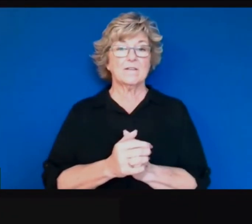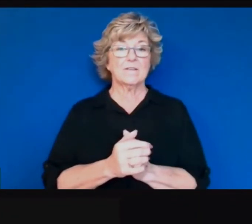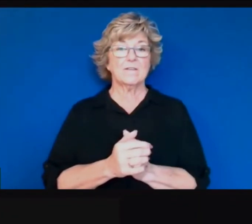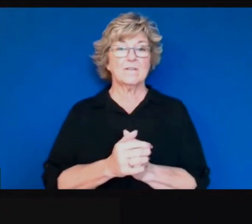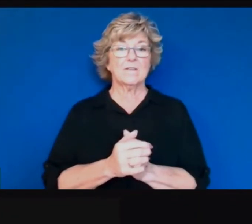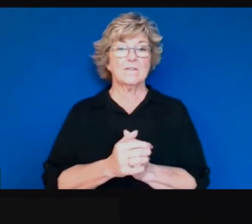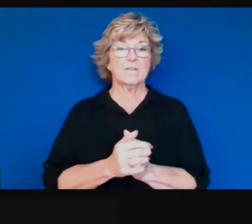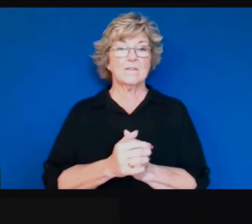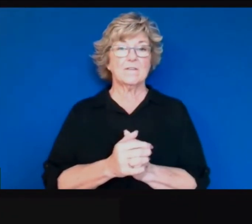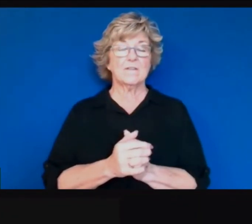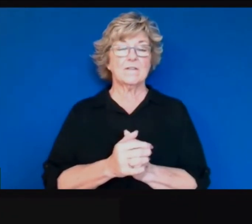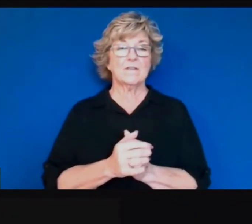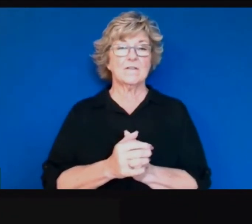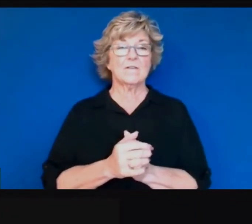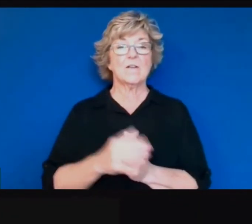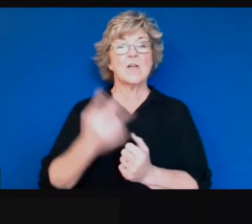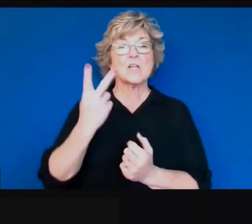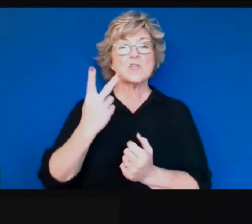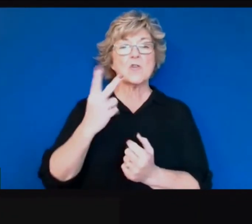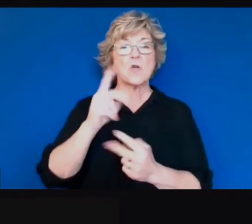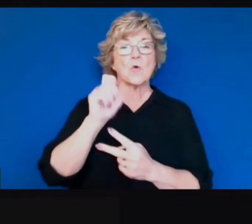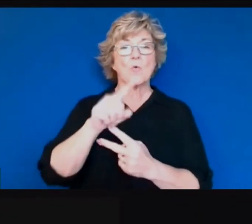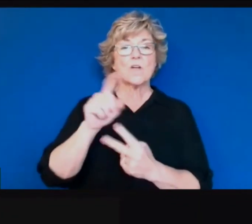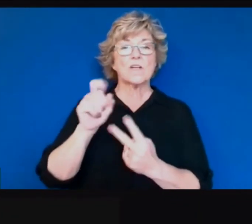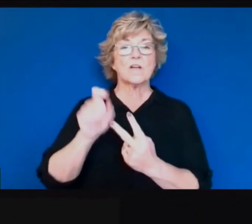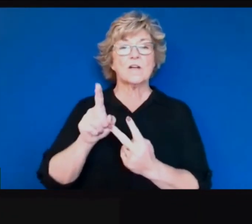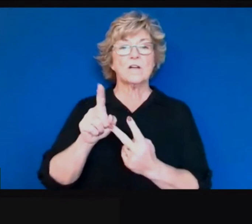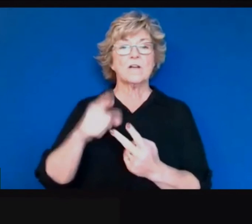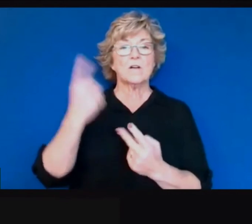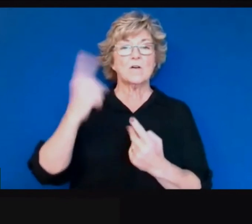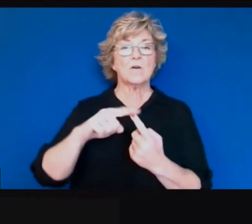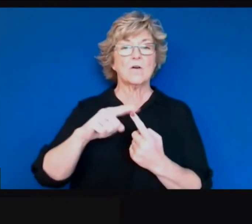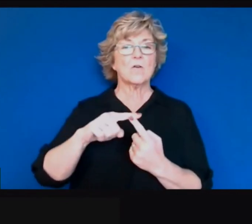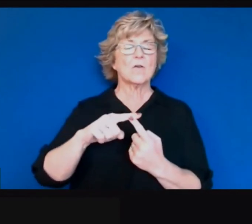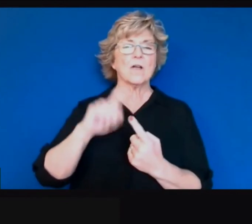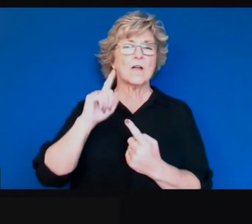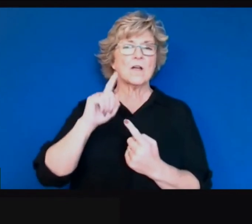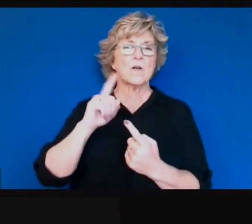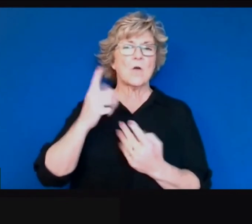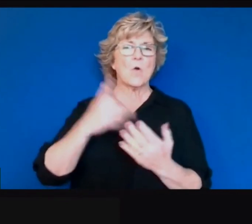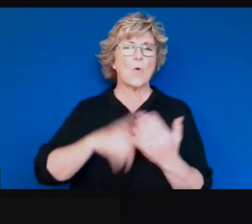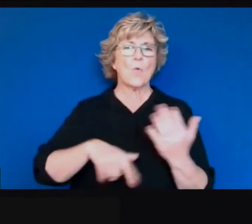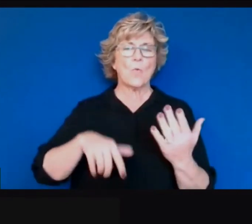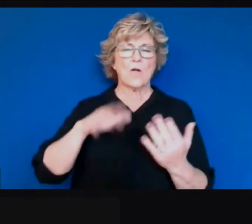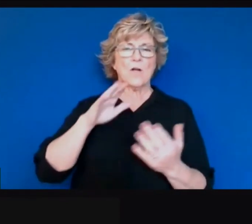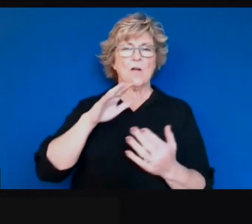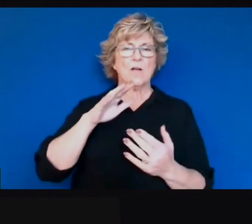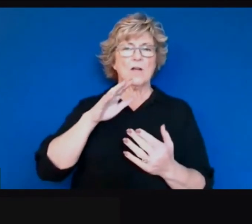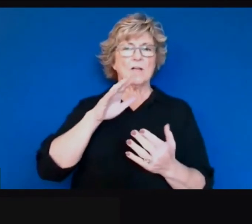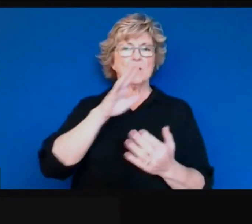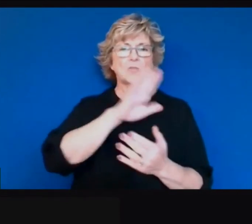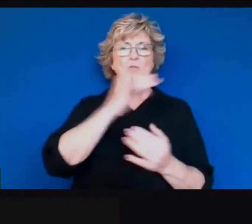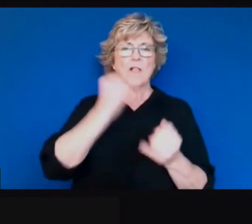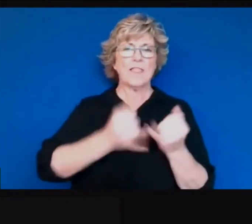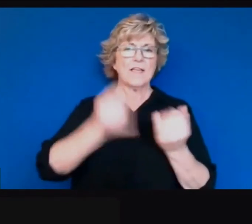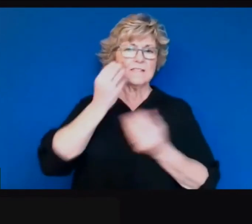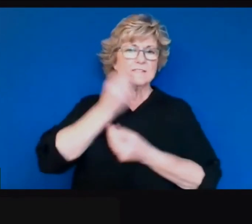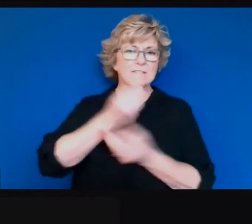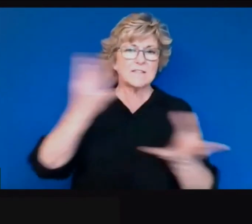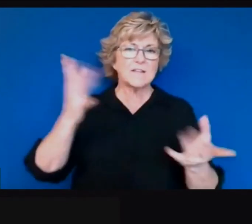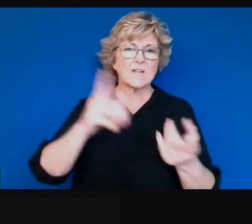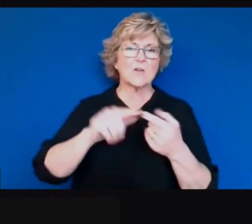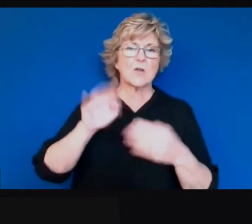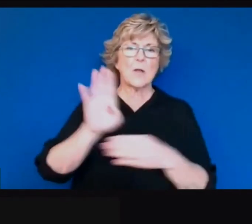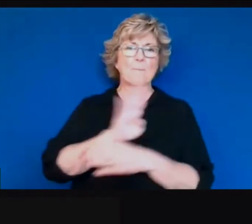Thank you for the question. Two questions here. One, Governor, what would be your takeaway to businesses and everyone now that you've got